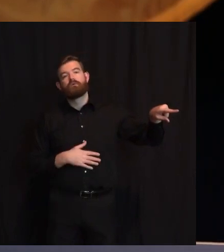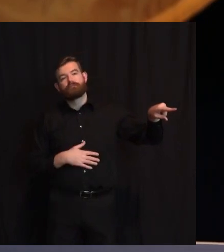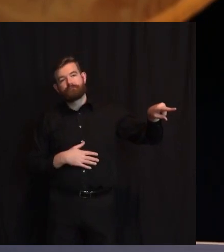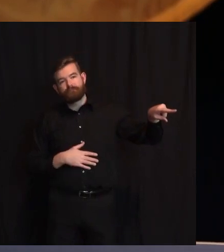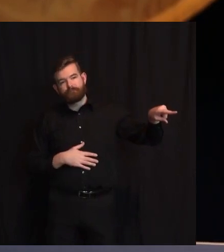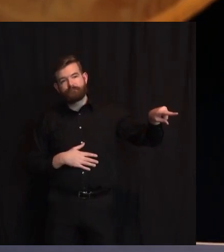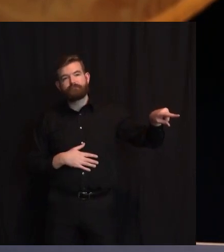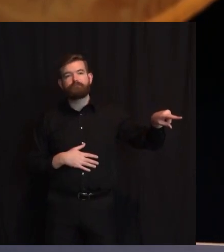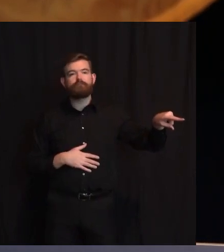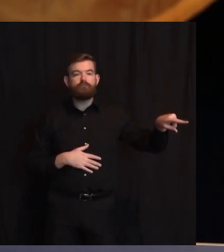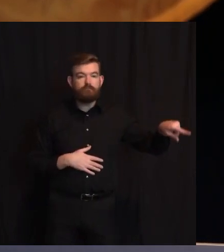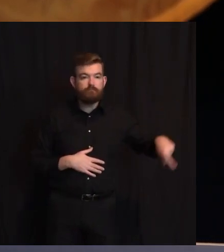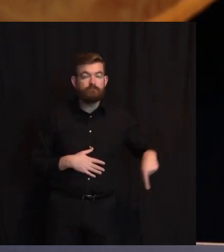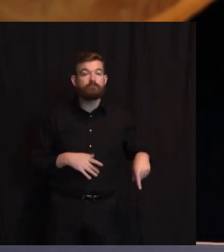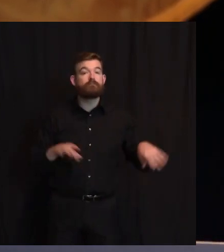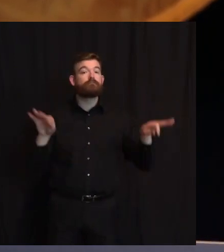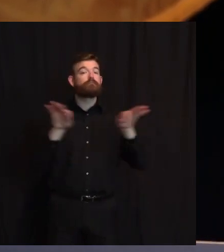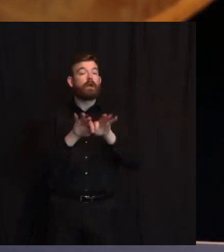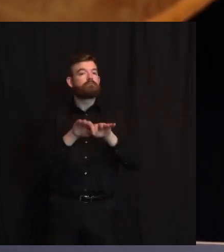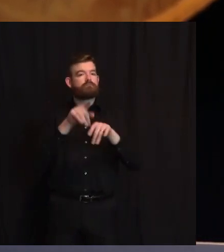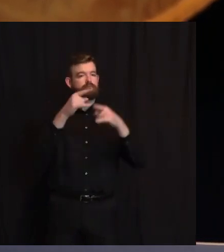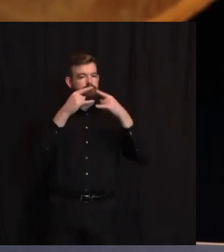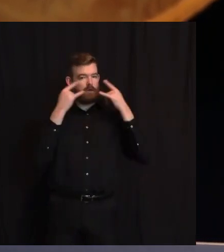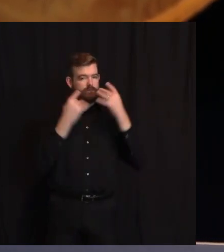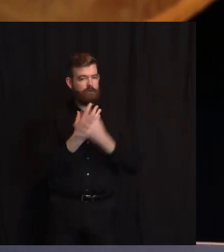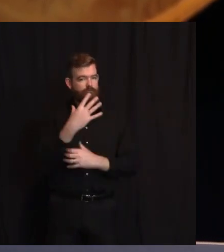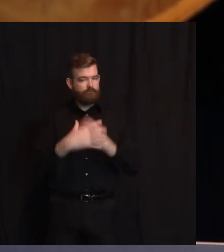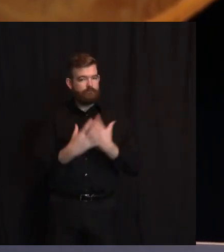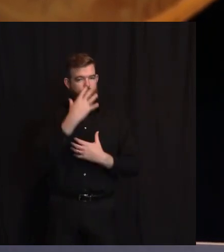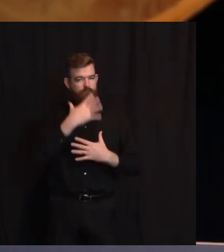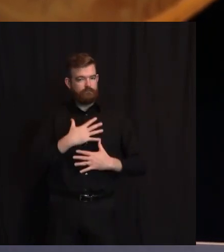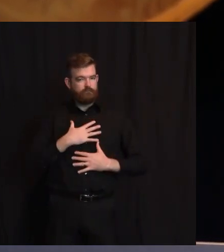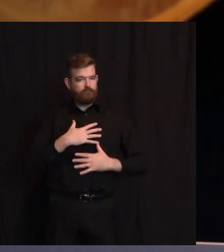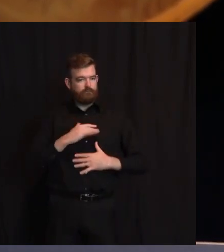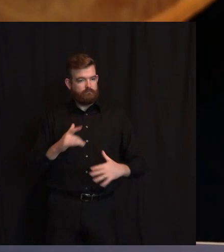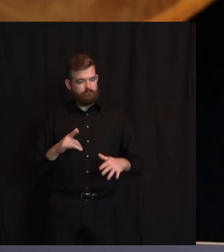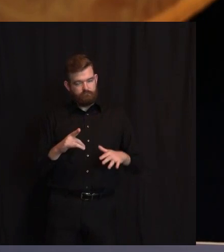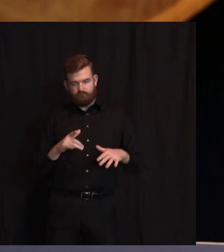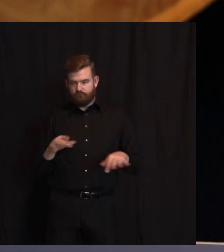PPE and, more importantly, the ventilators that we're keeping a close eye on.